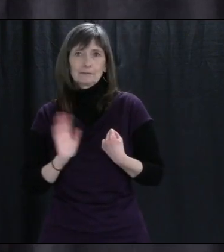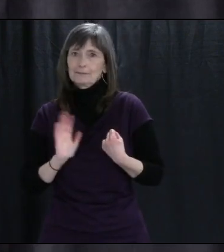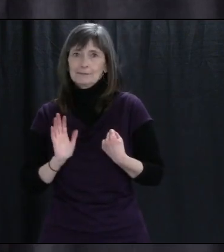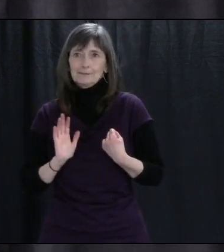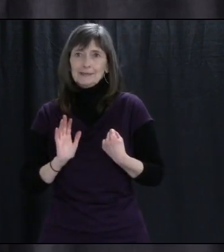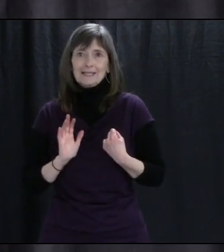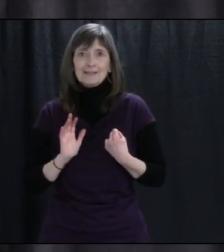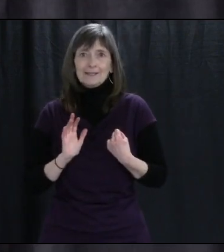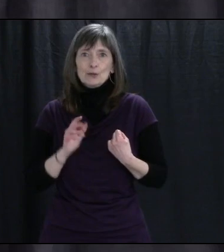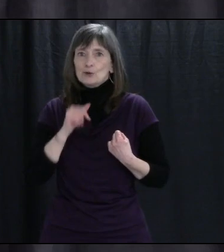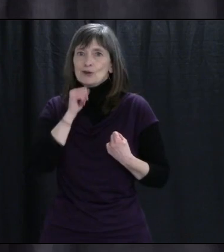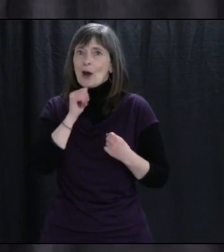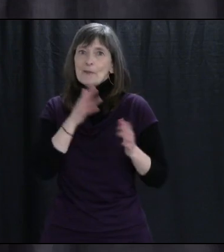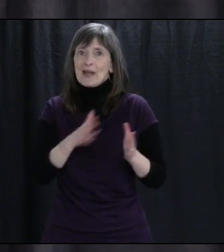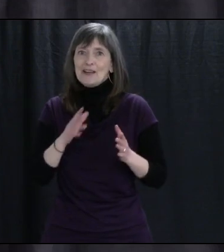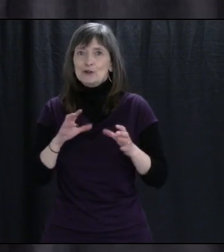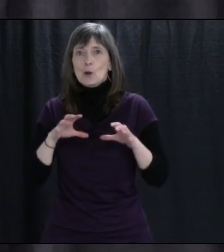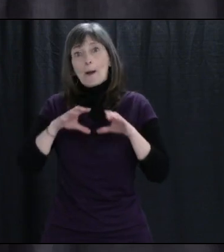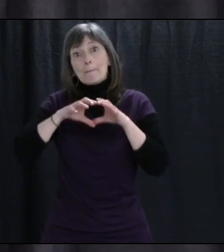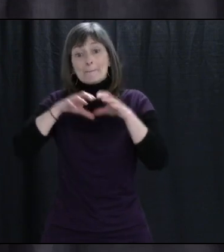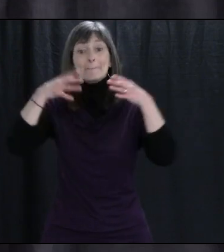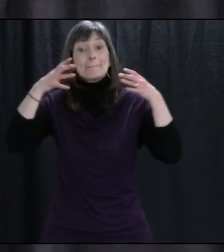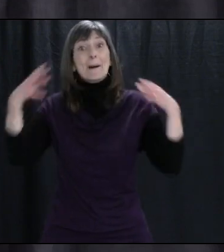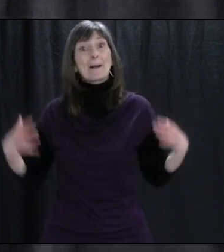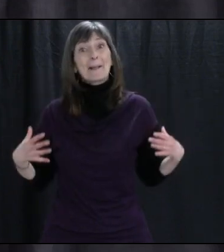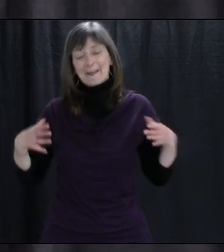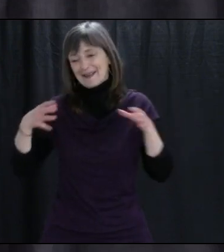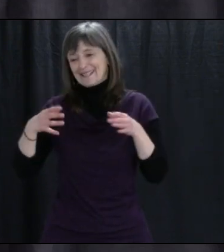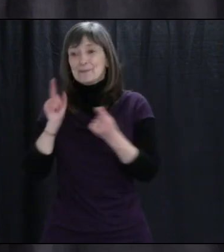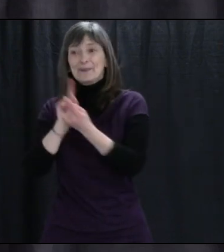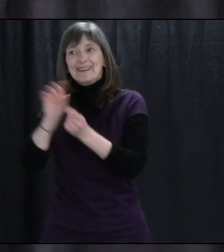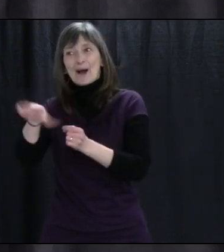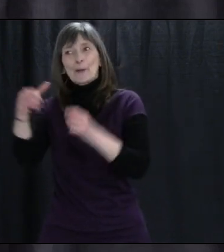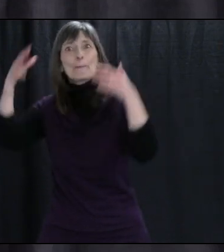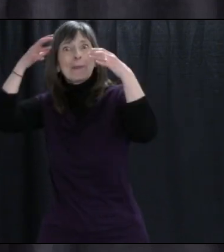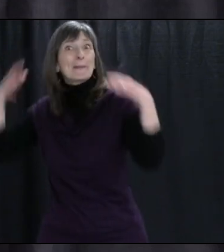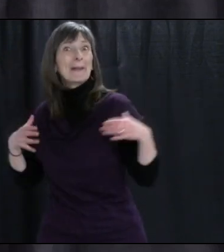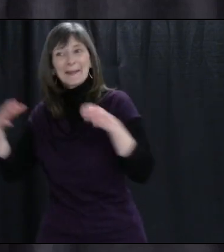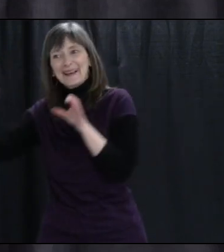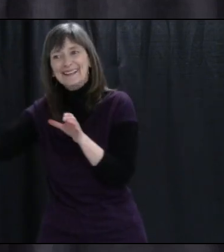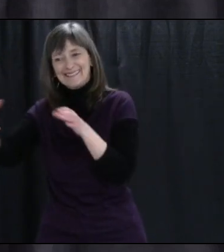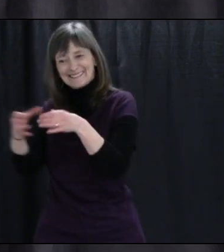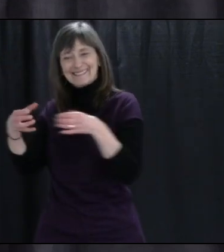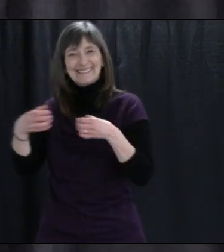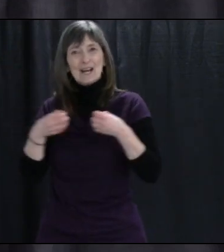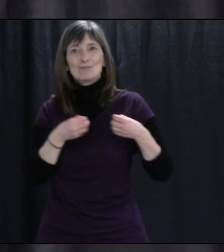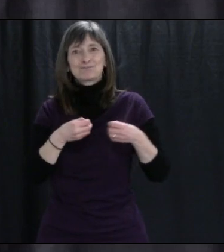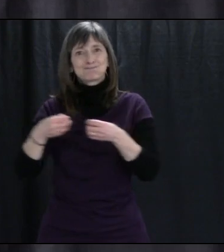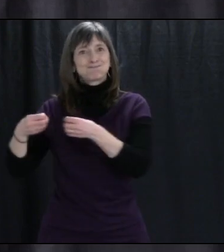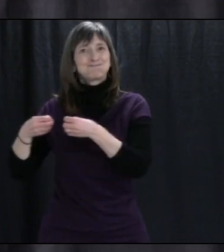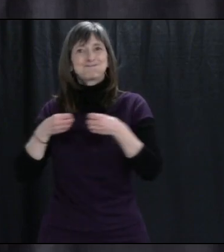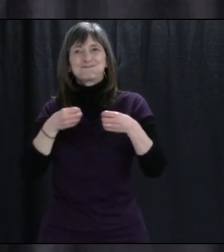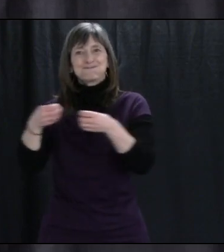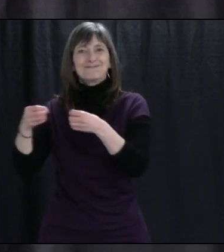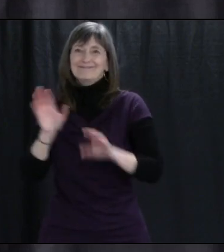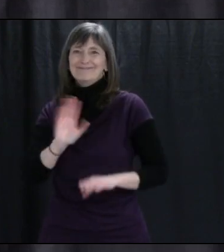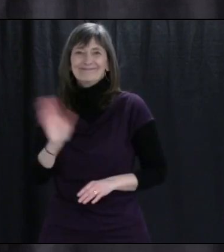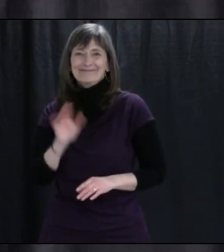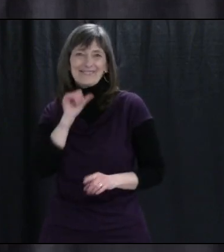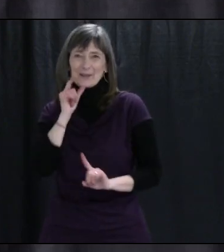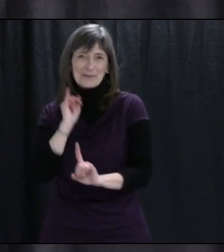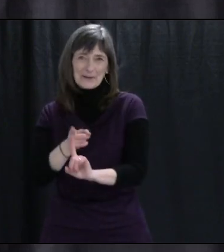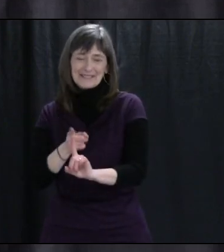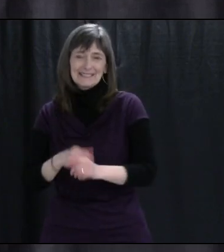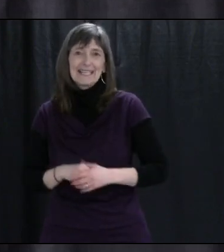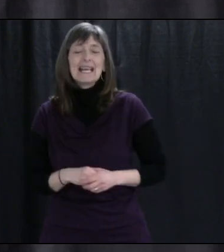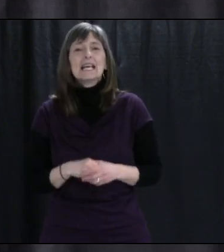join bubbles, so to speak. So really this is about, if you're going outside, it's about going out within